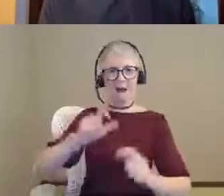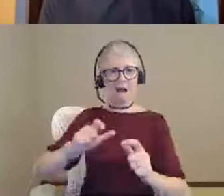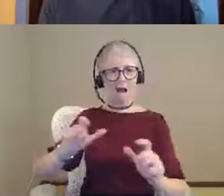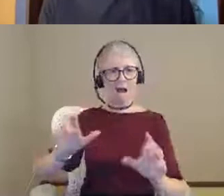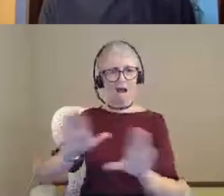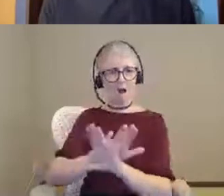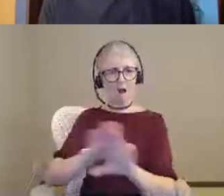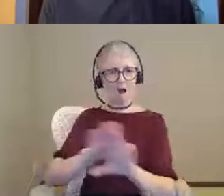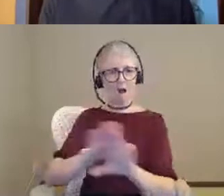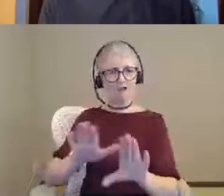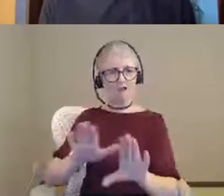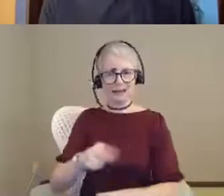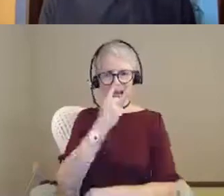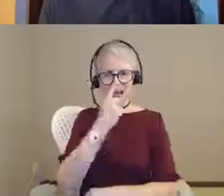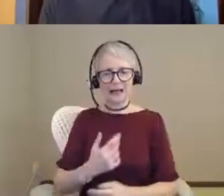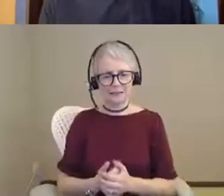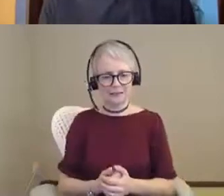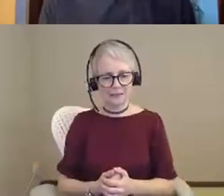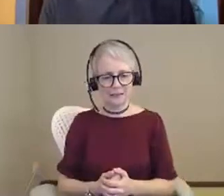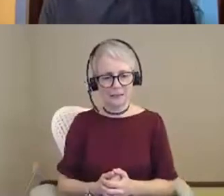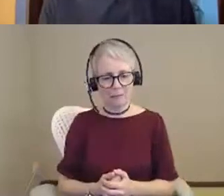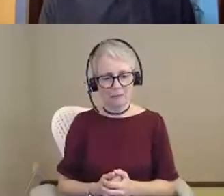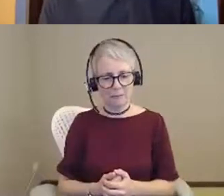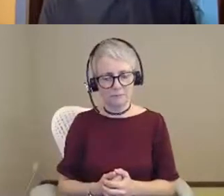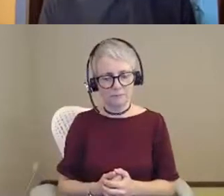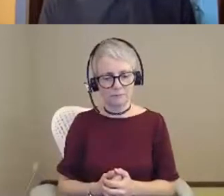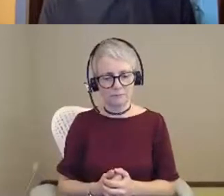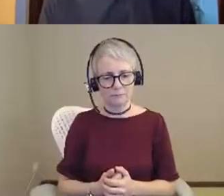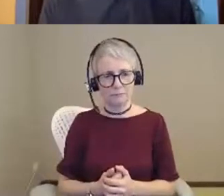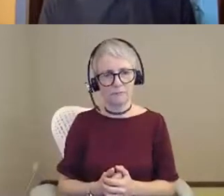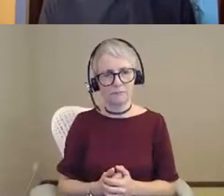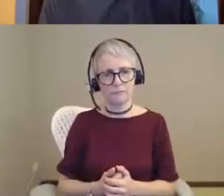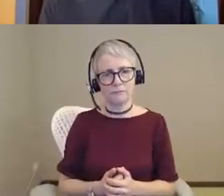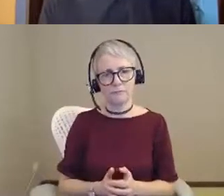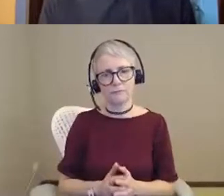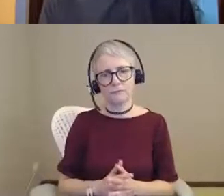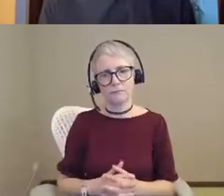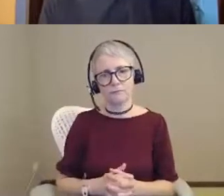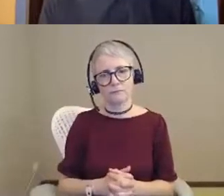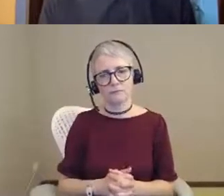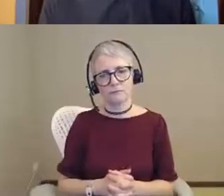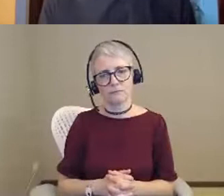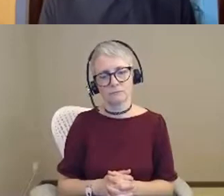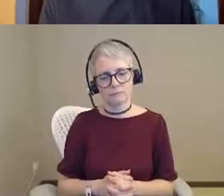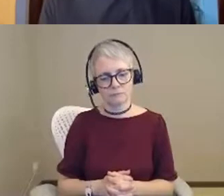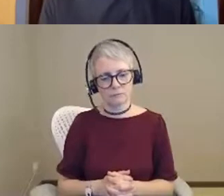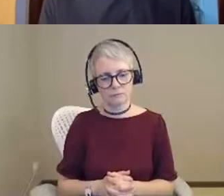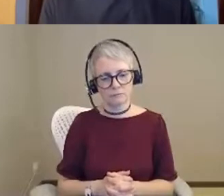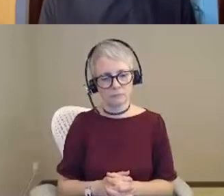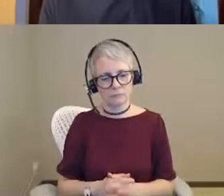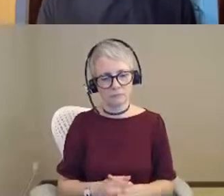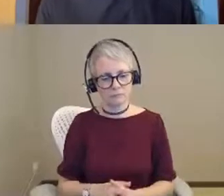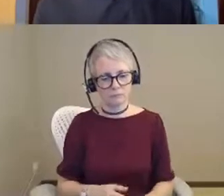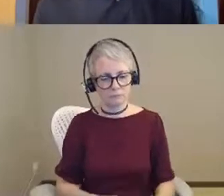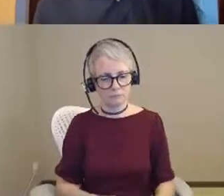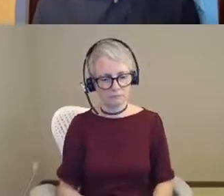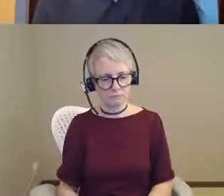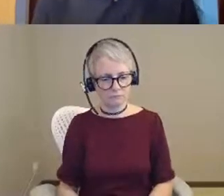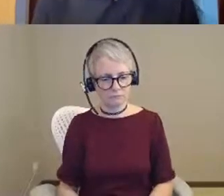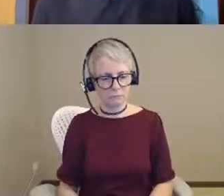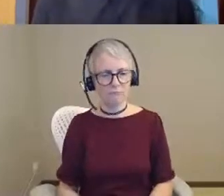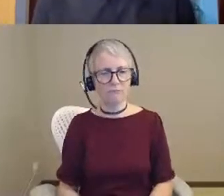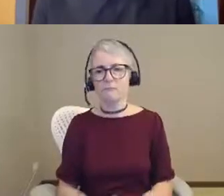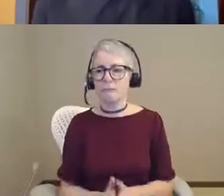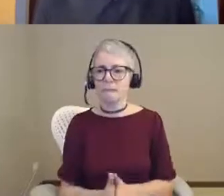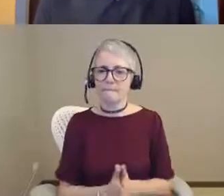easier entry into the industry. Brilliant. Thank you, Sam. I